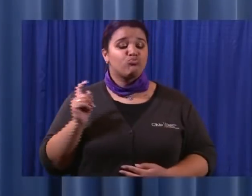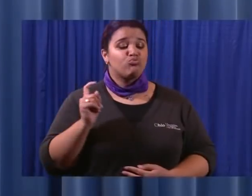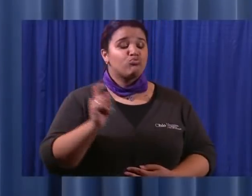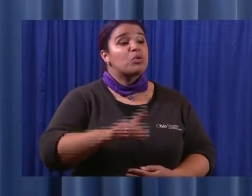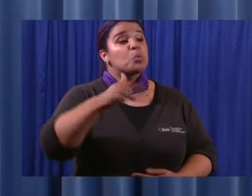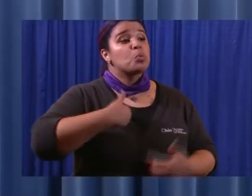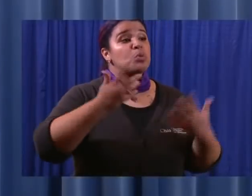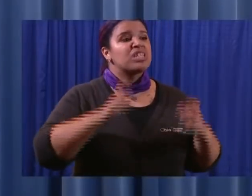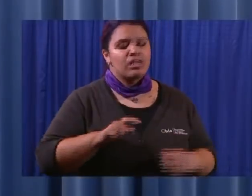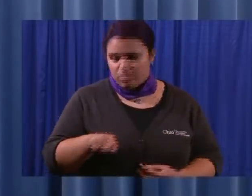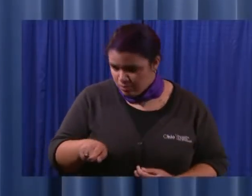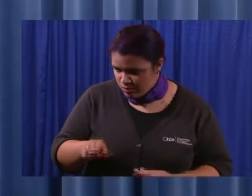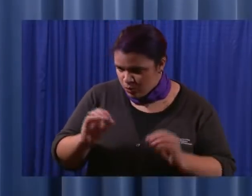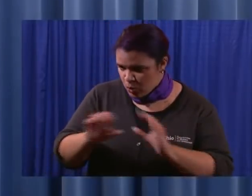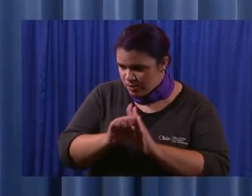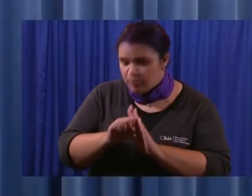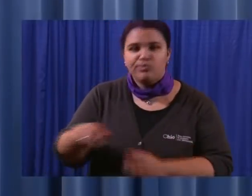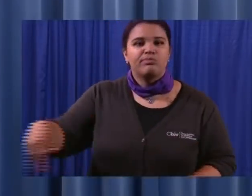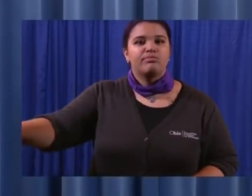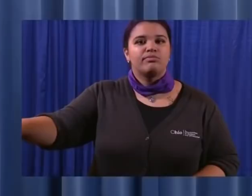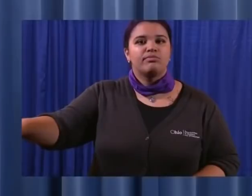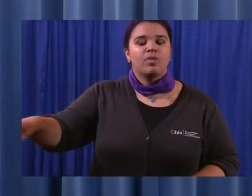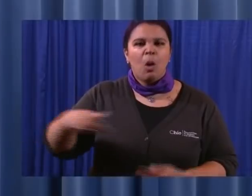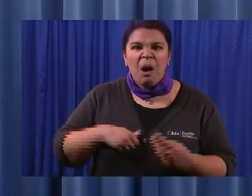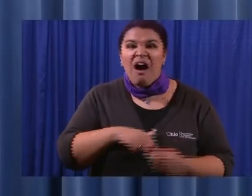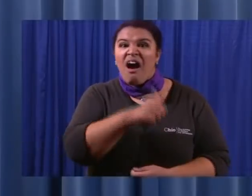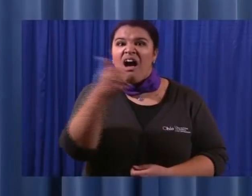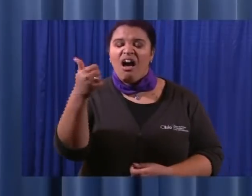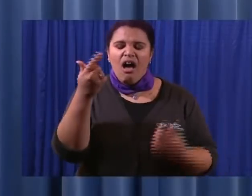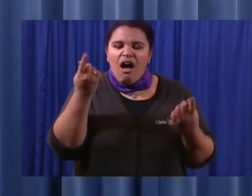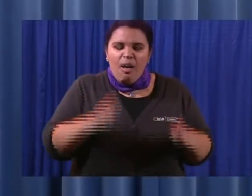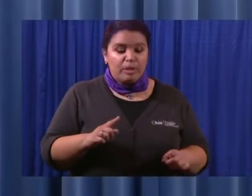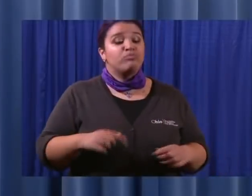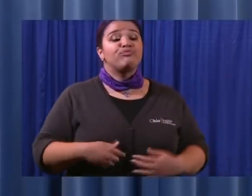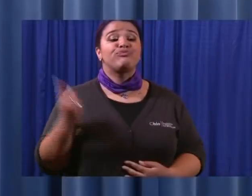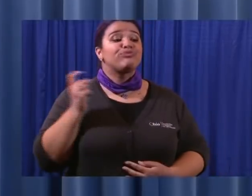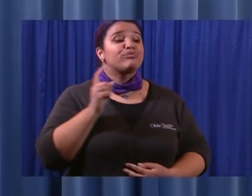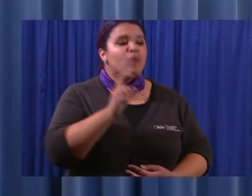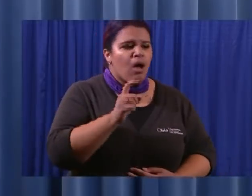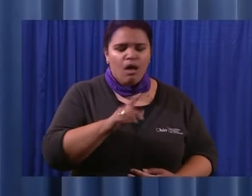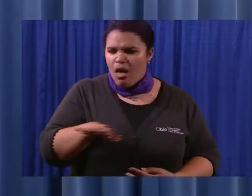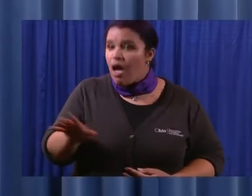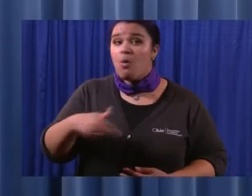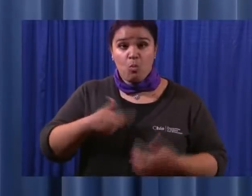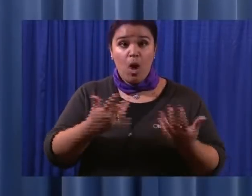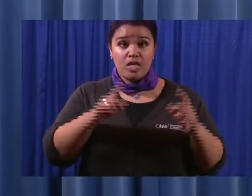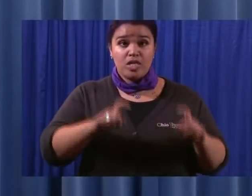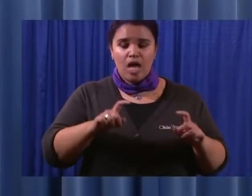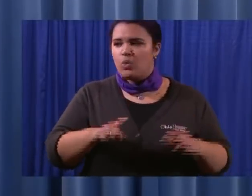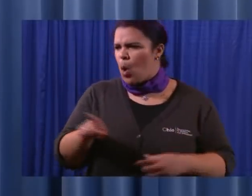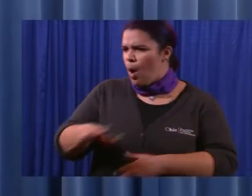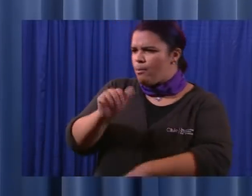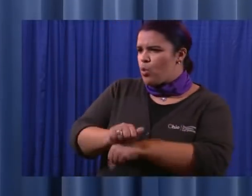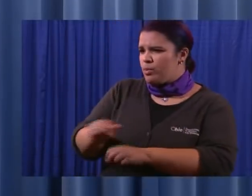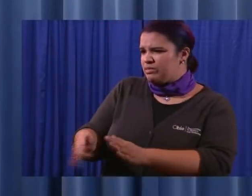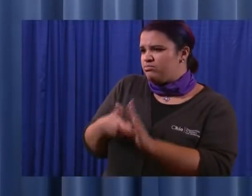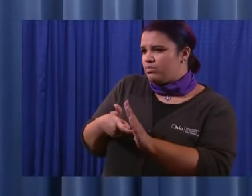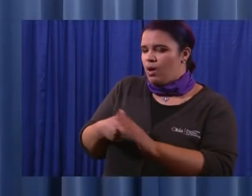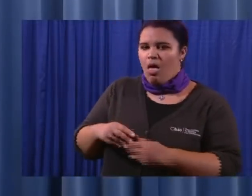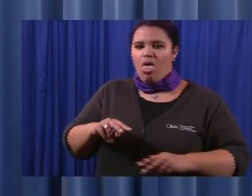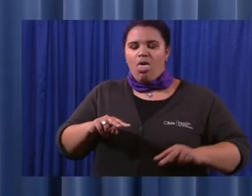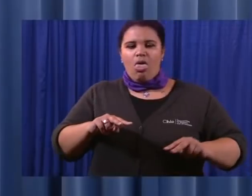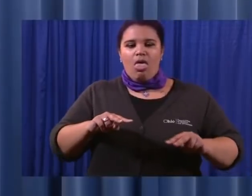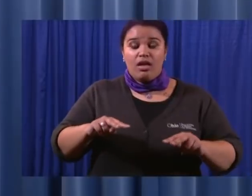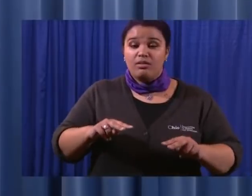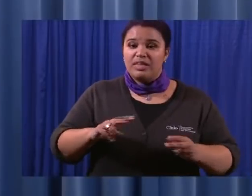from a state pop-up test site because they were told they needed an appointment. Are all testing locations in the state expected to administer tests to